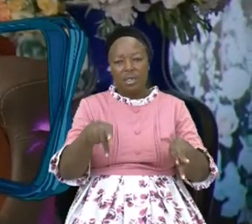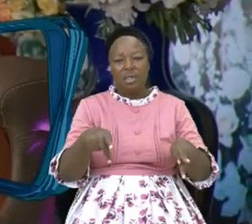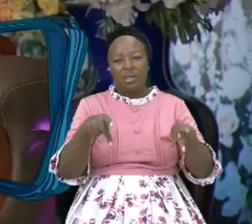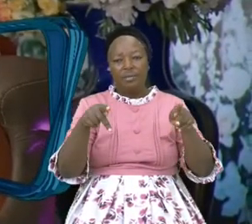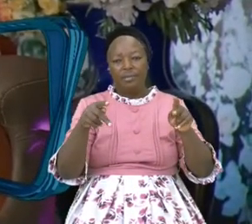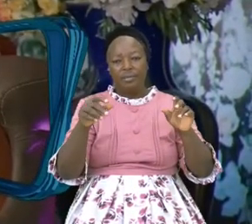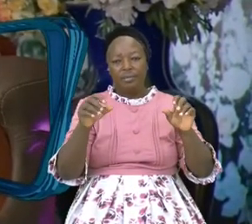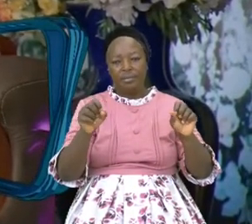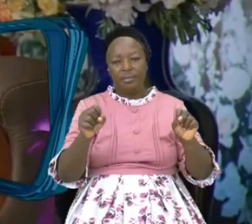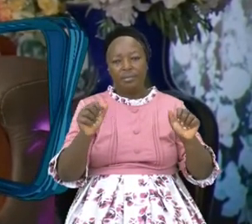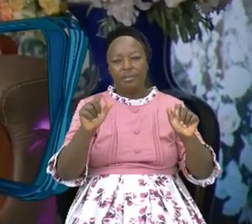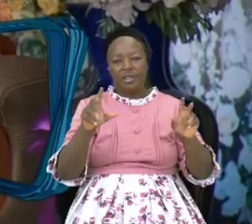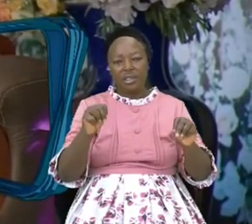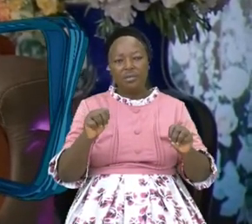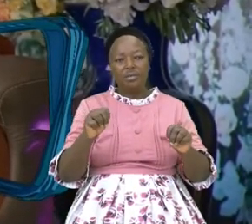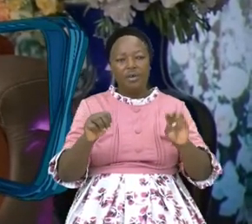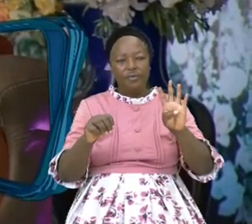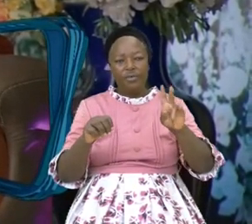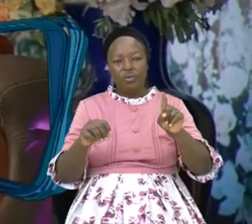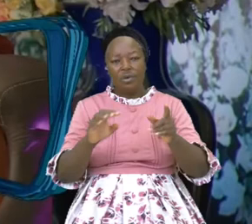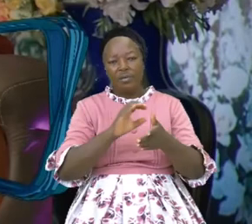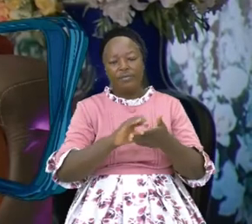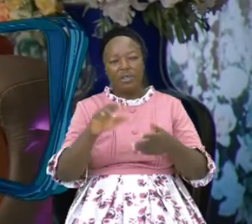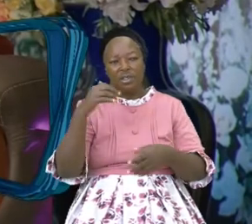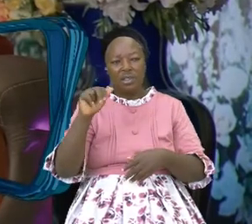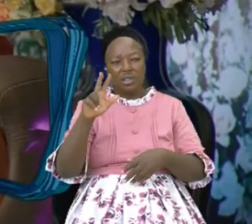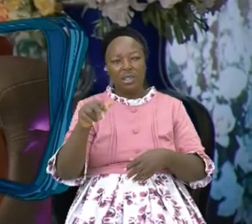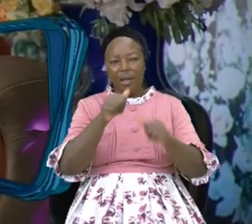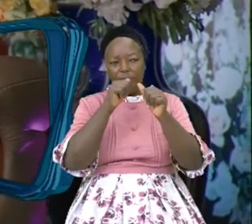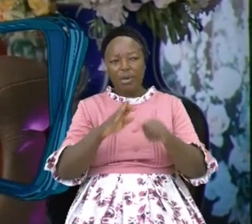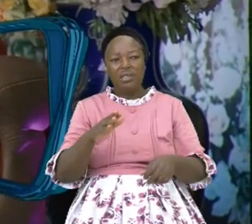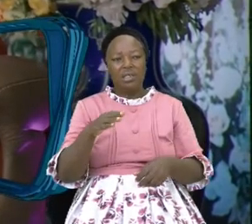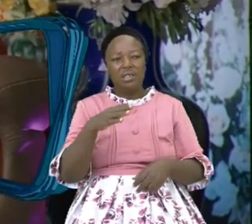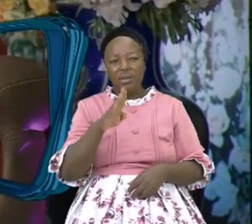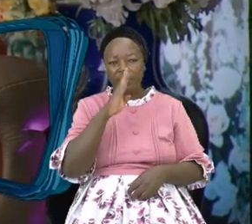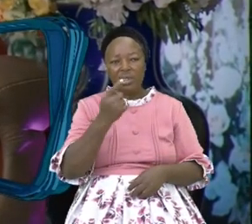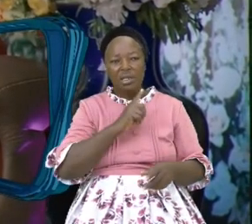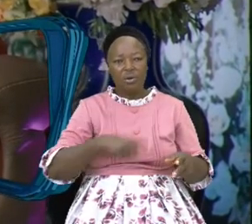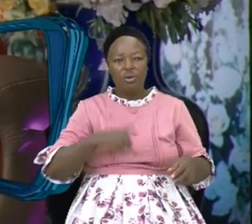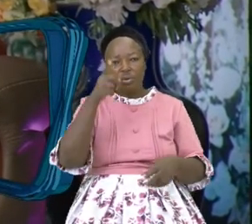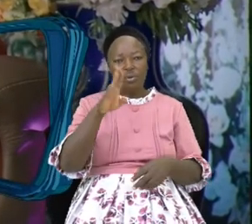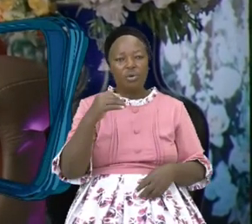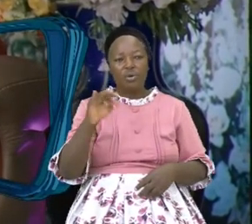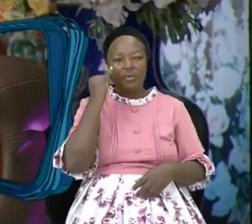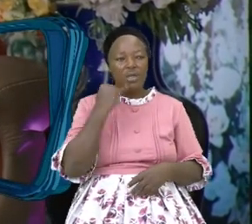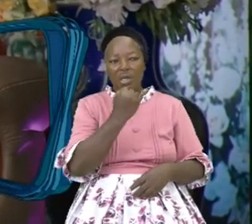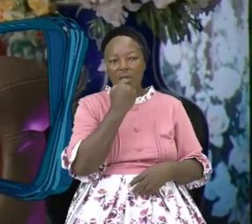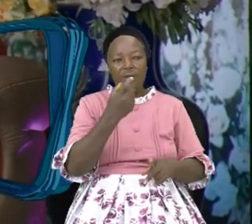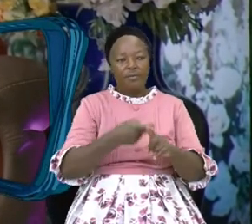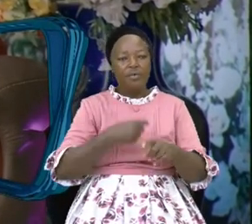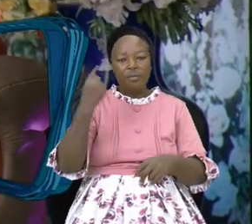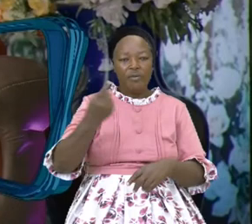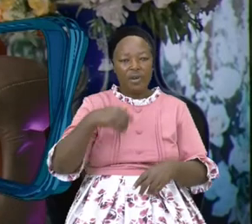verse 13, blessed be the Lord God of Israel from everlasting